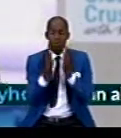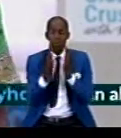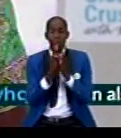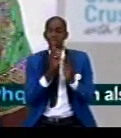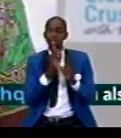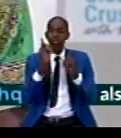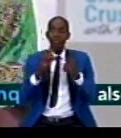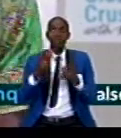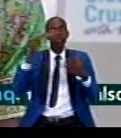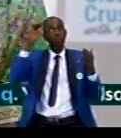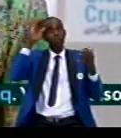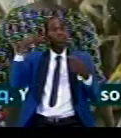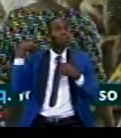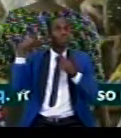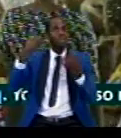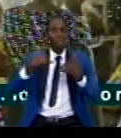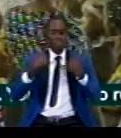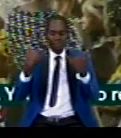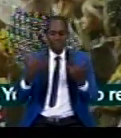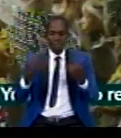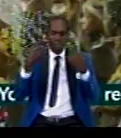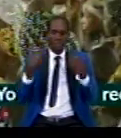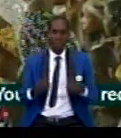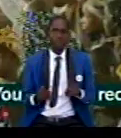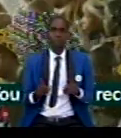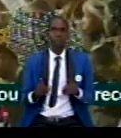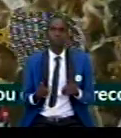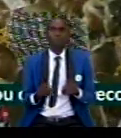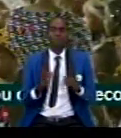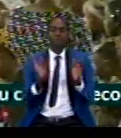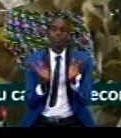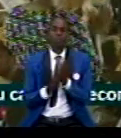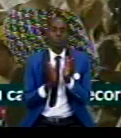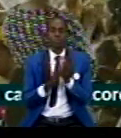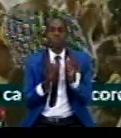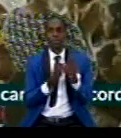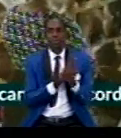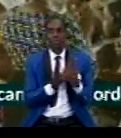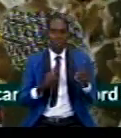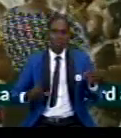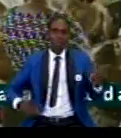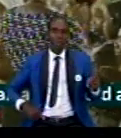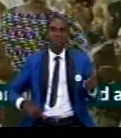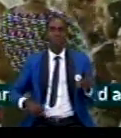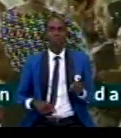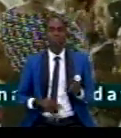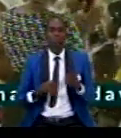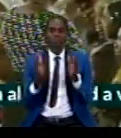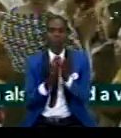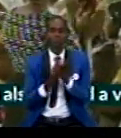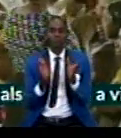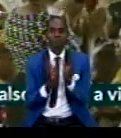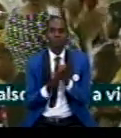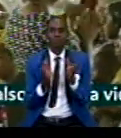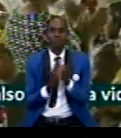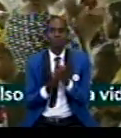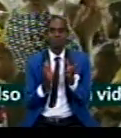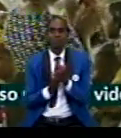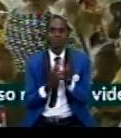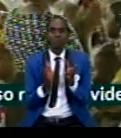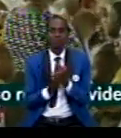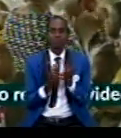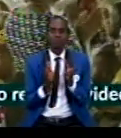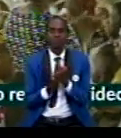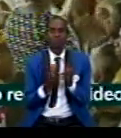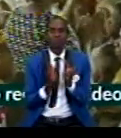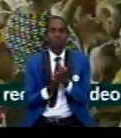it. It has happened. Put your hands together. Check yourself. What you